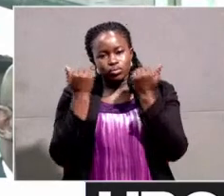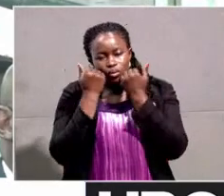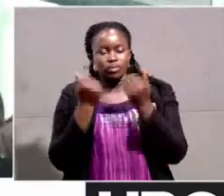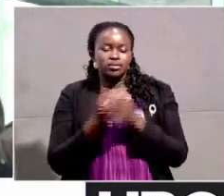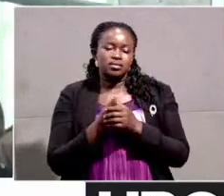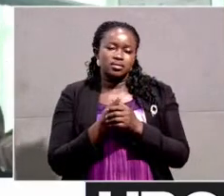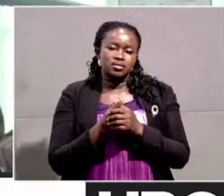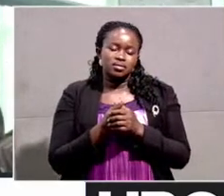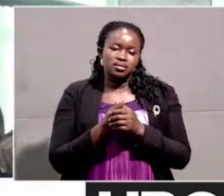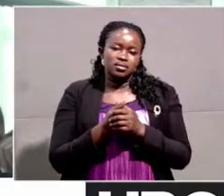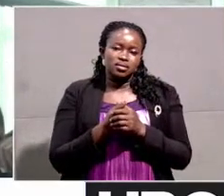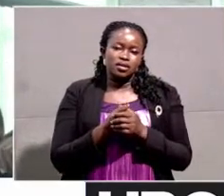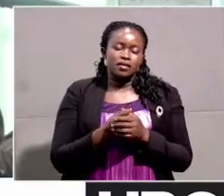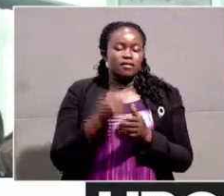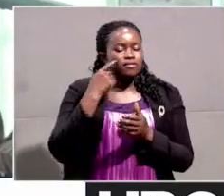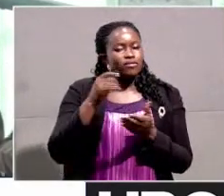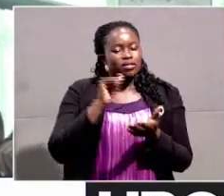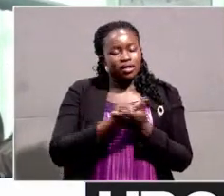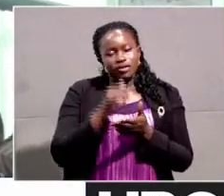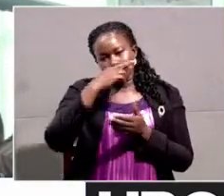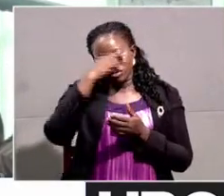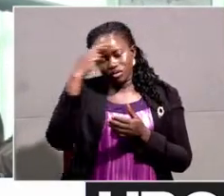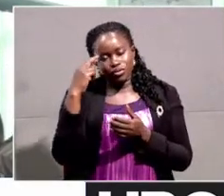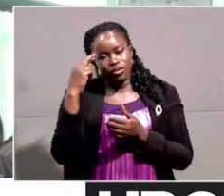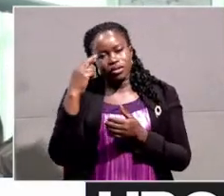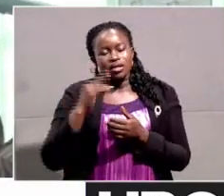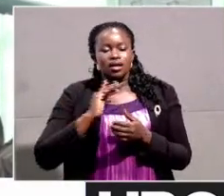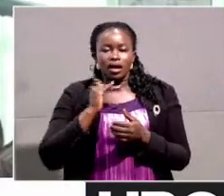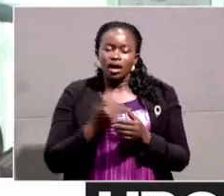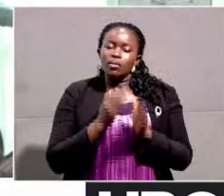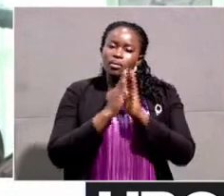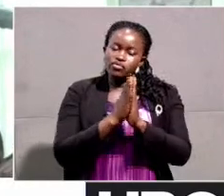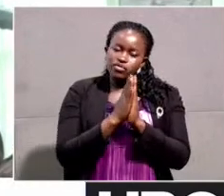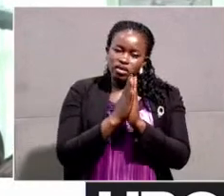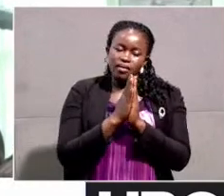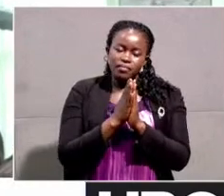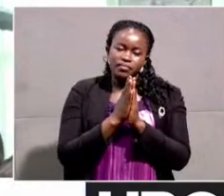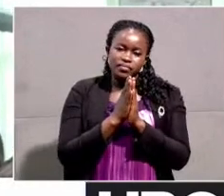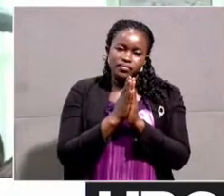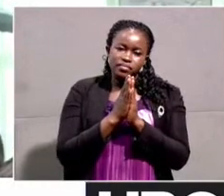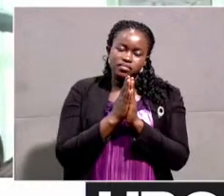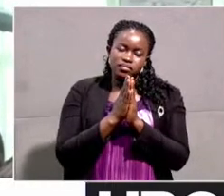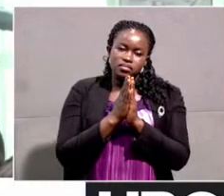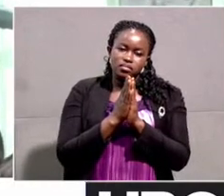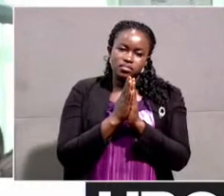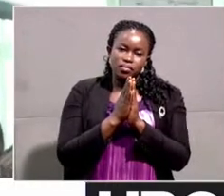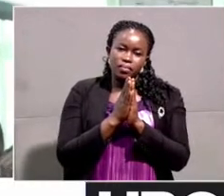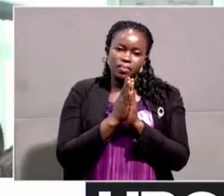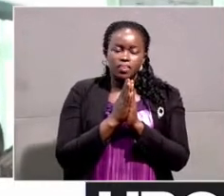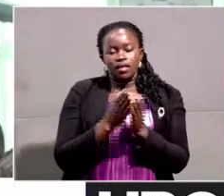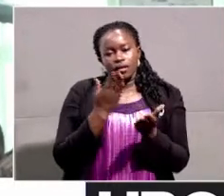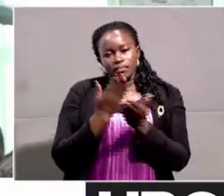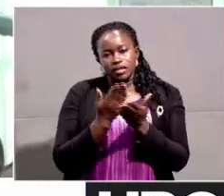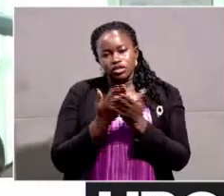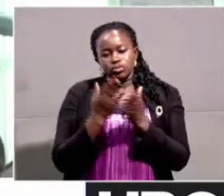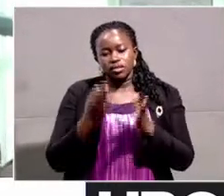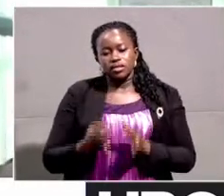reasons. My Lord, for that reason, our prayer would be that the petition is